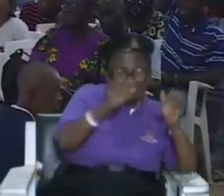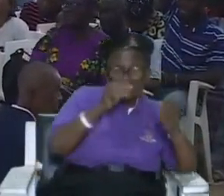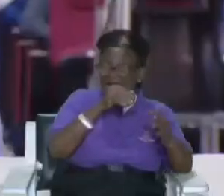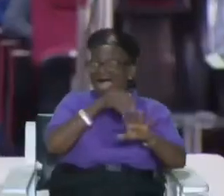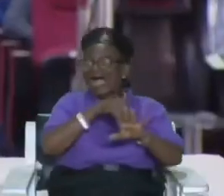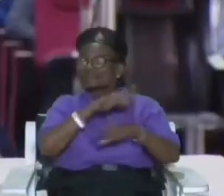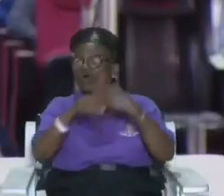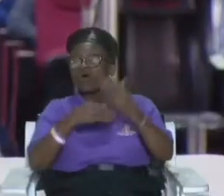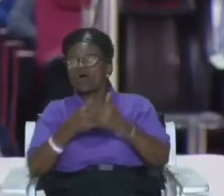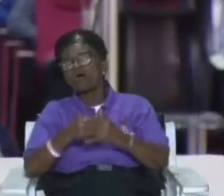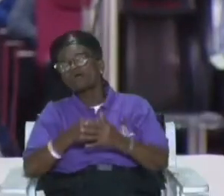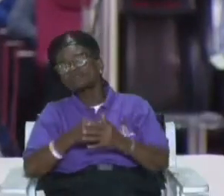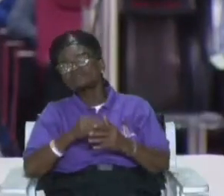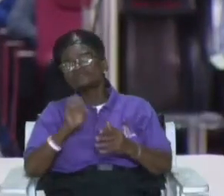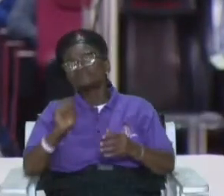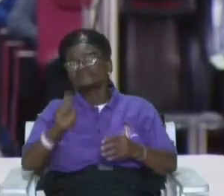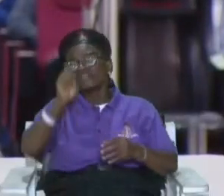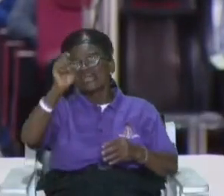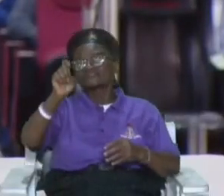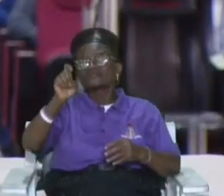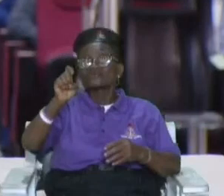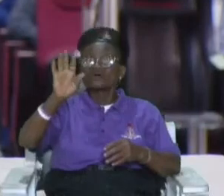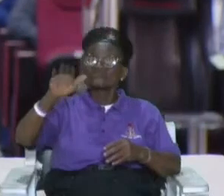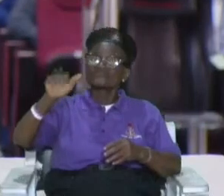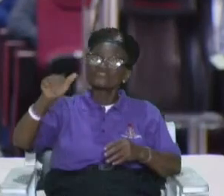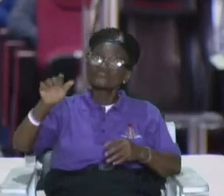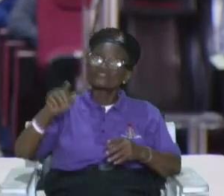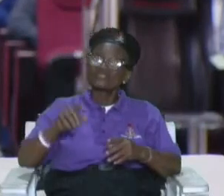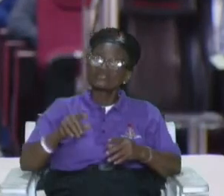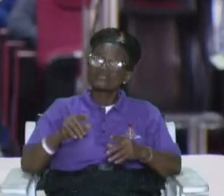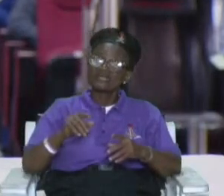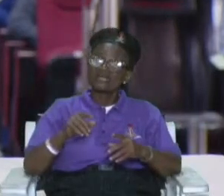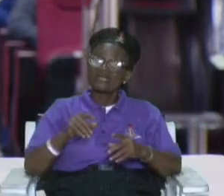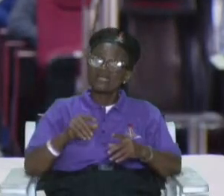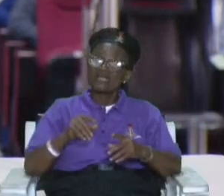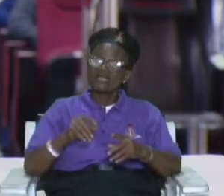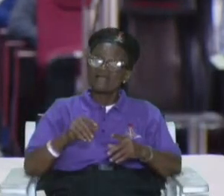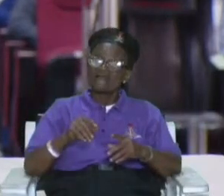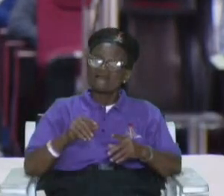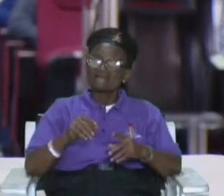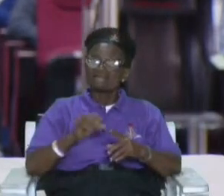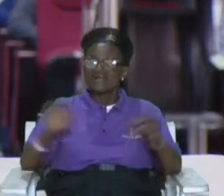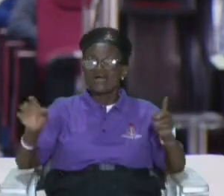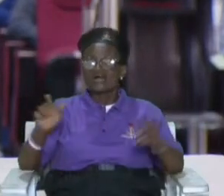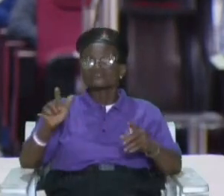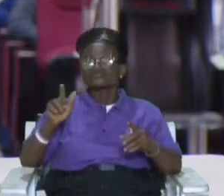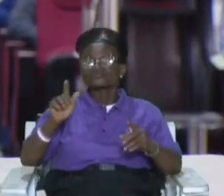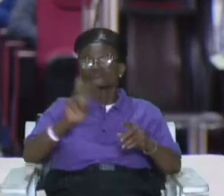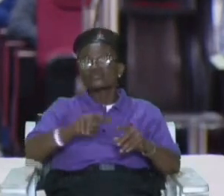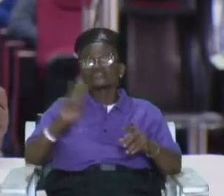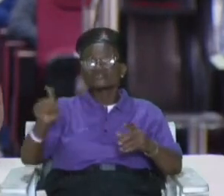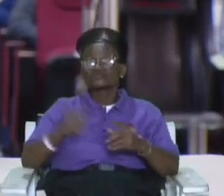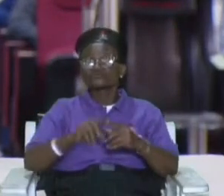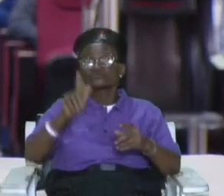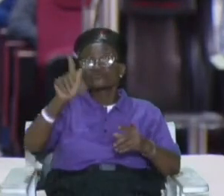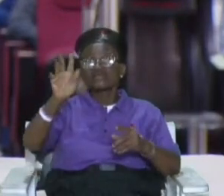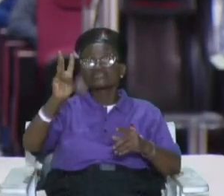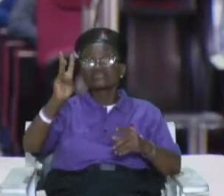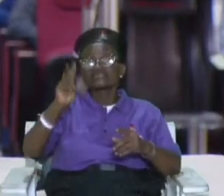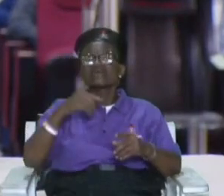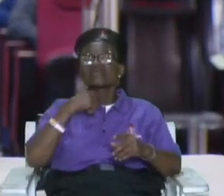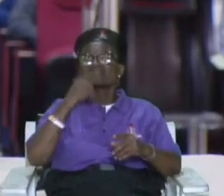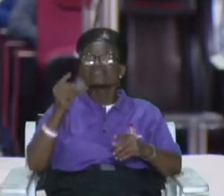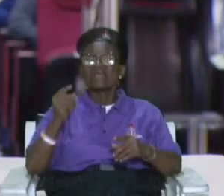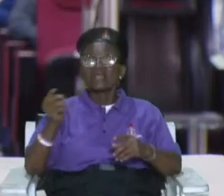Exodus 15 from verse 22 to 26. Exodus 15, 22 to 26 tells you the story of